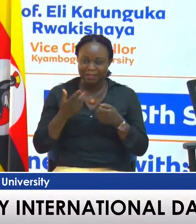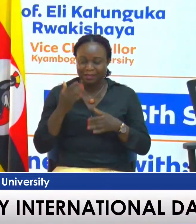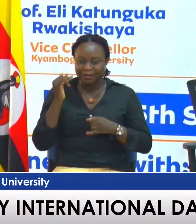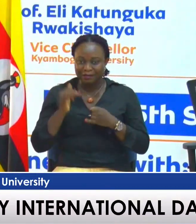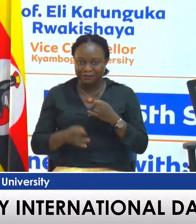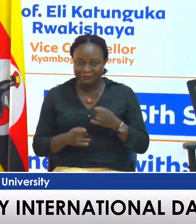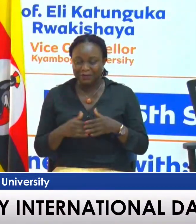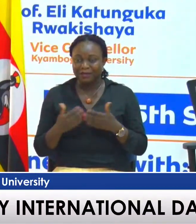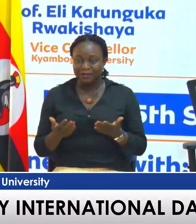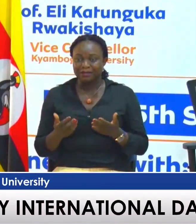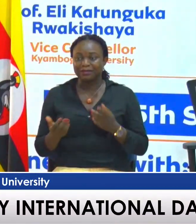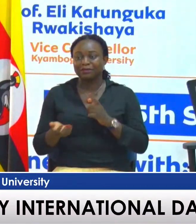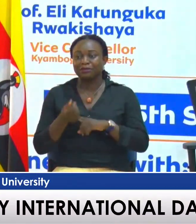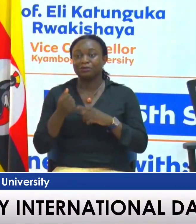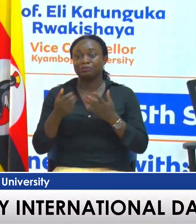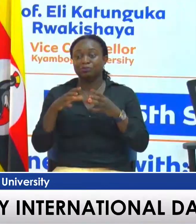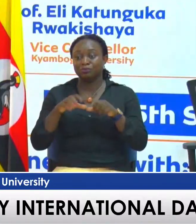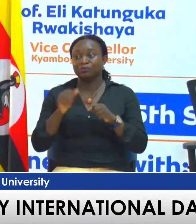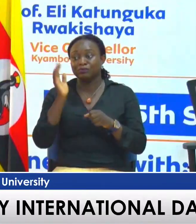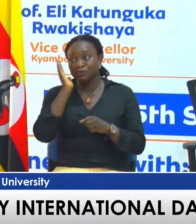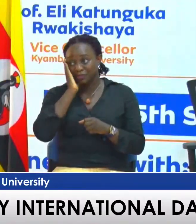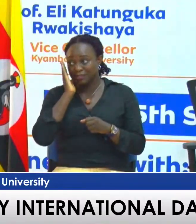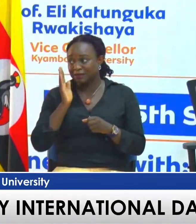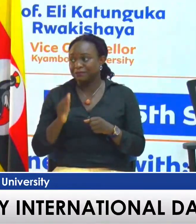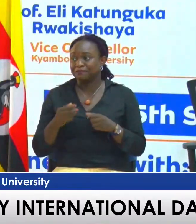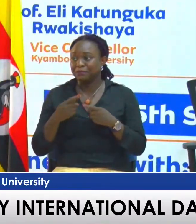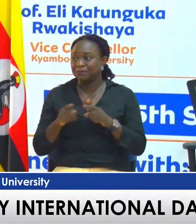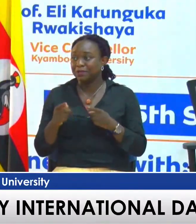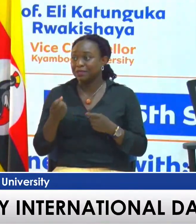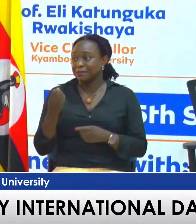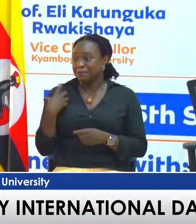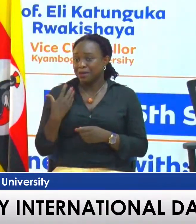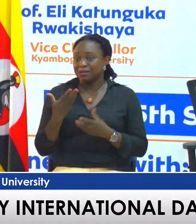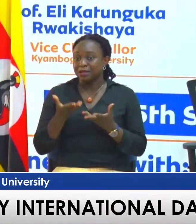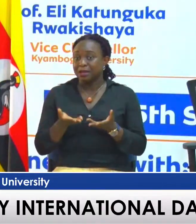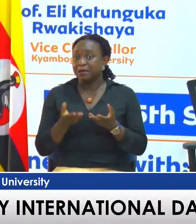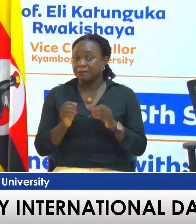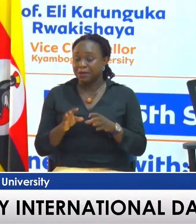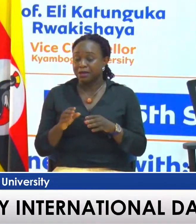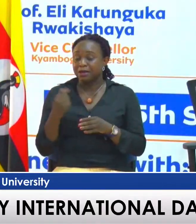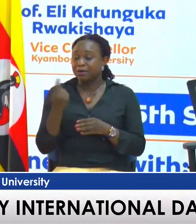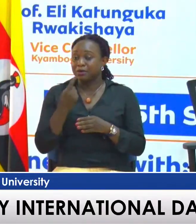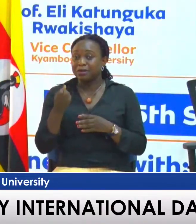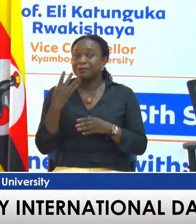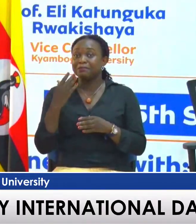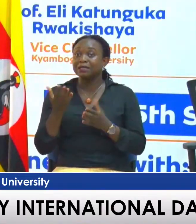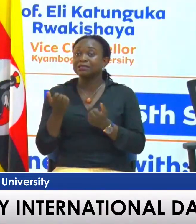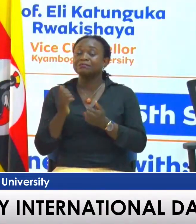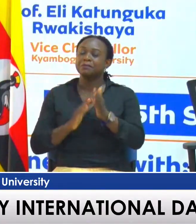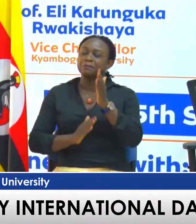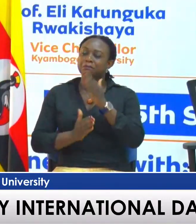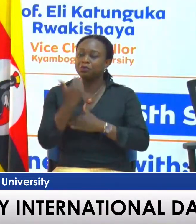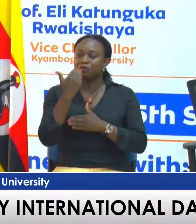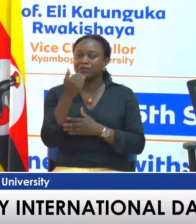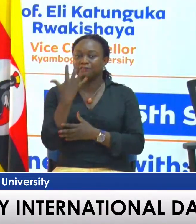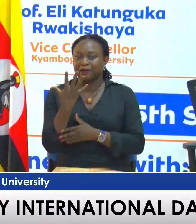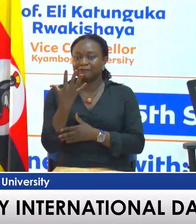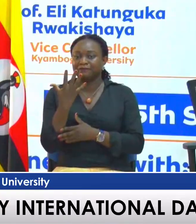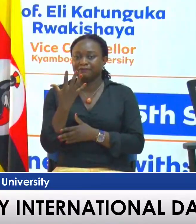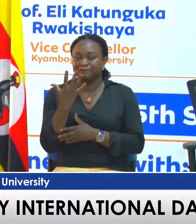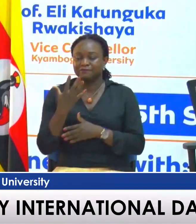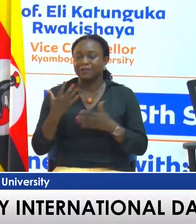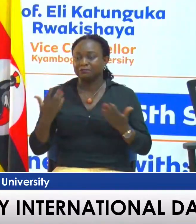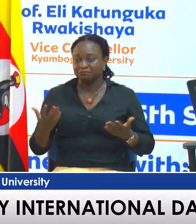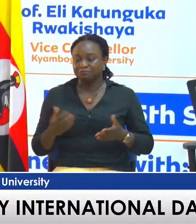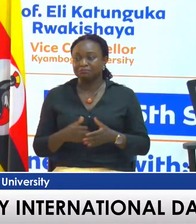got where to sleep. They told me that the buses were not available. The only available bus would be in the morning at 5 a.m. I